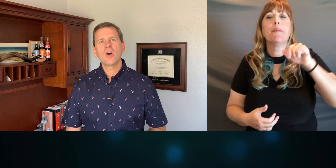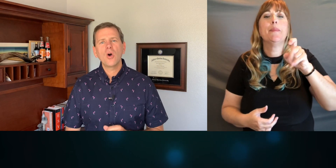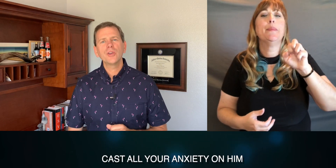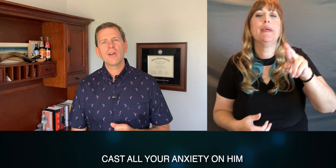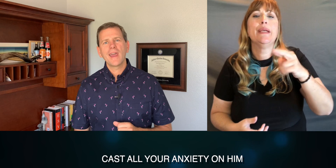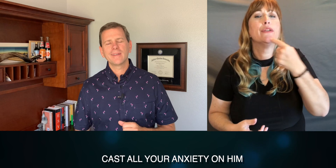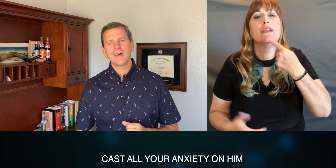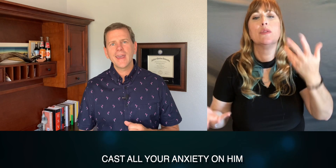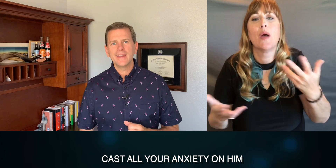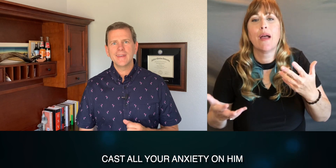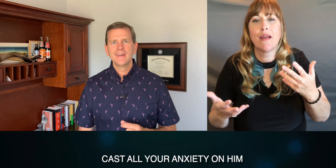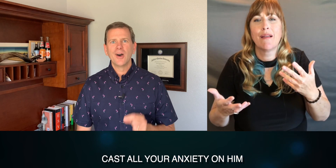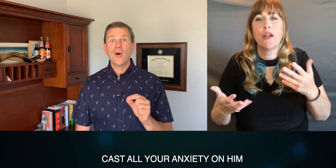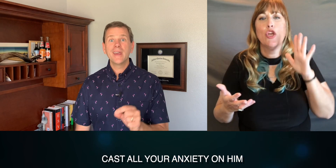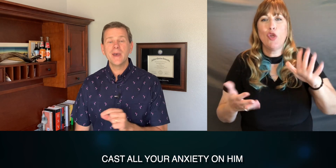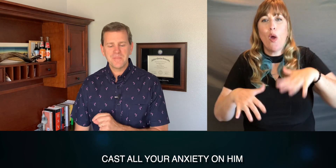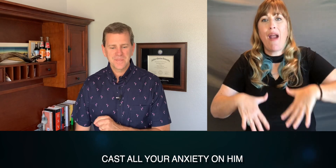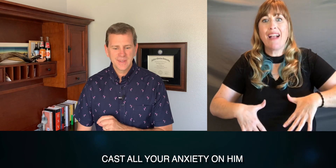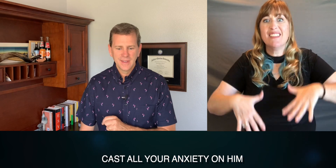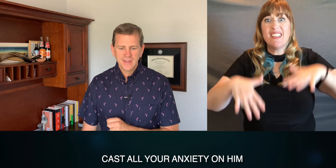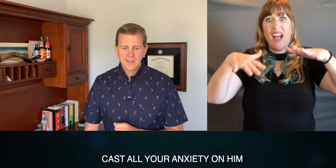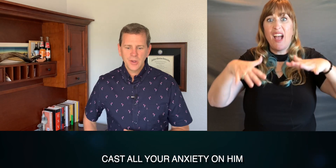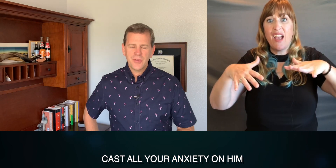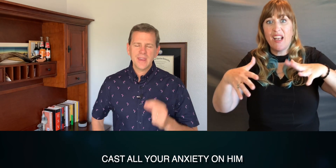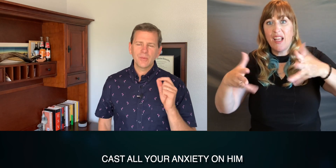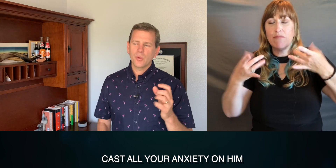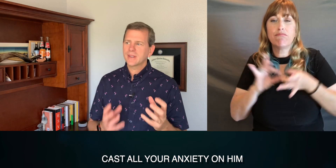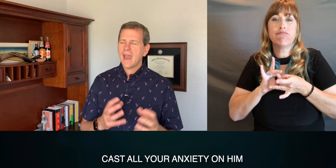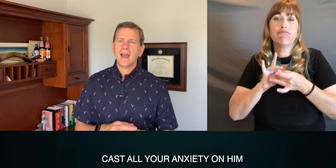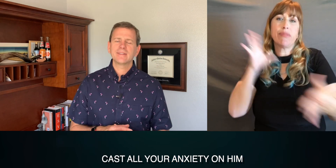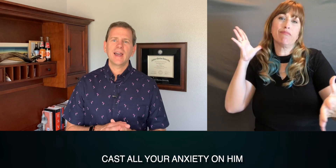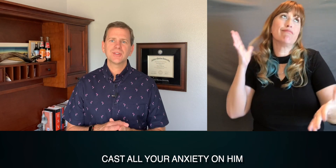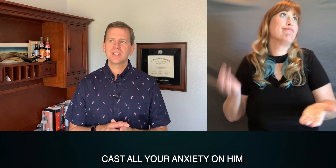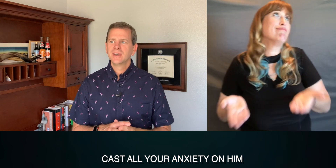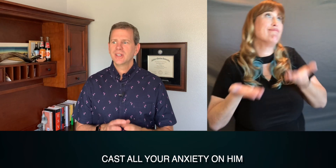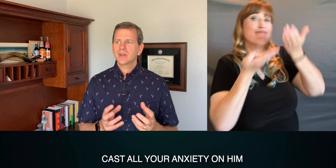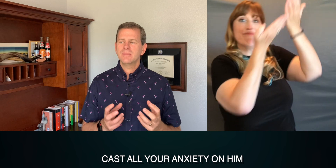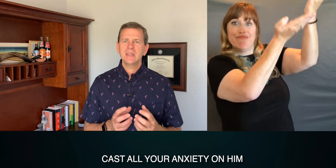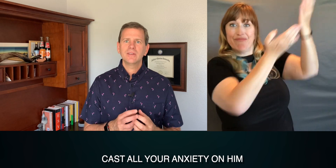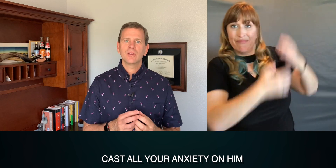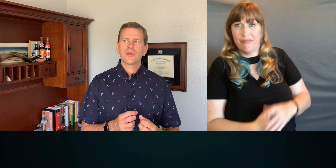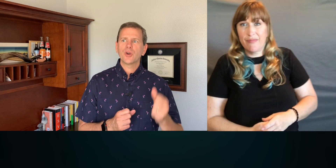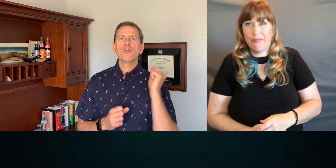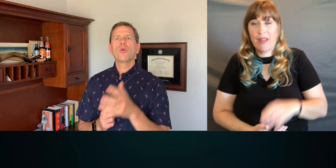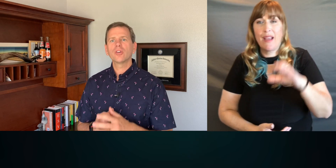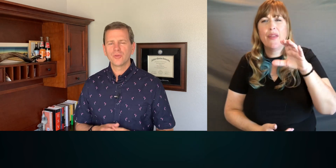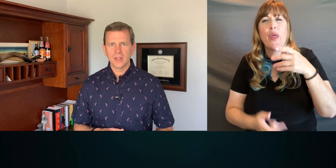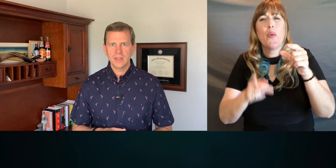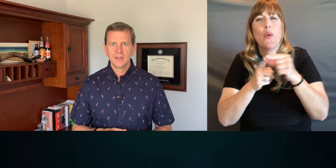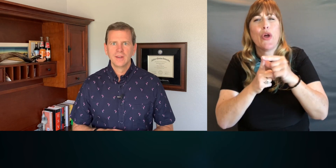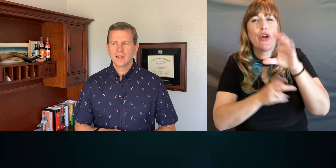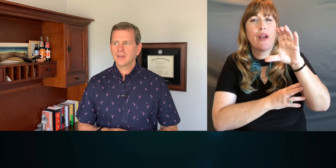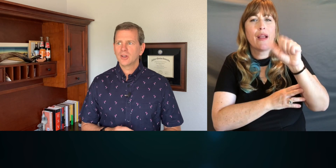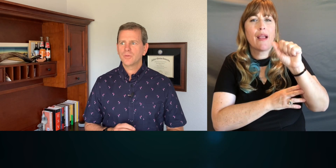cast all your anxiety on him. You know, when you think the word cast, actually, you know, it can mean to throw